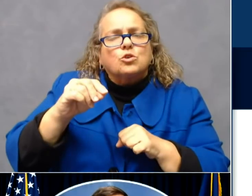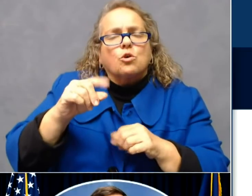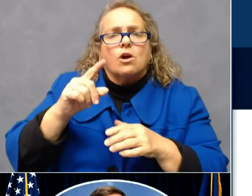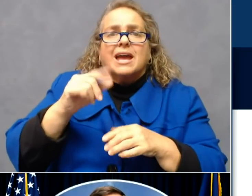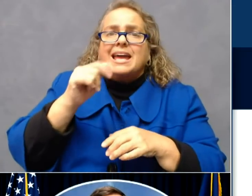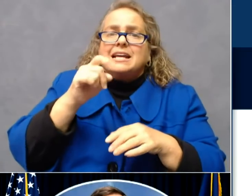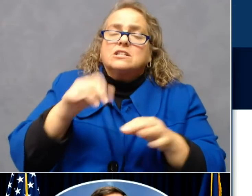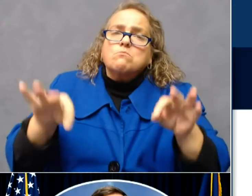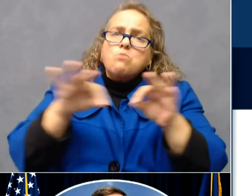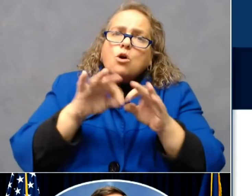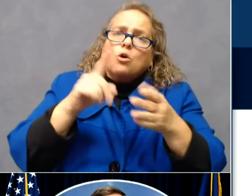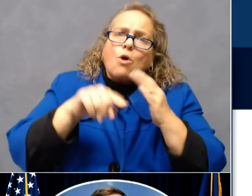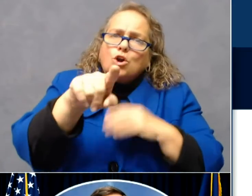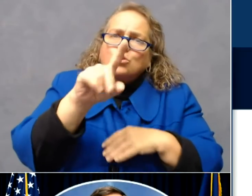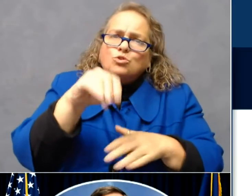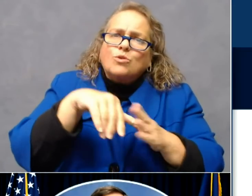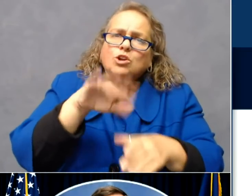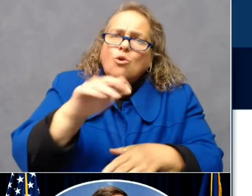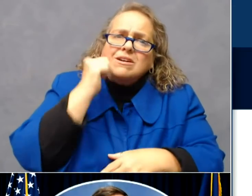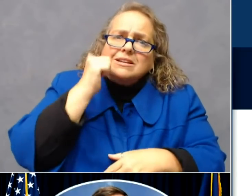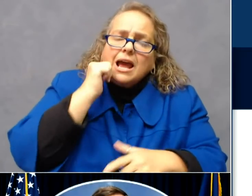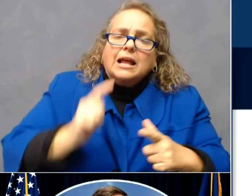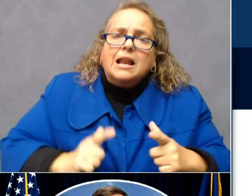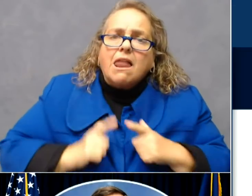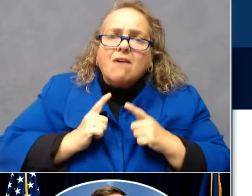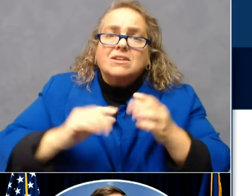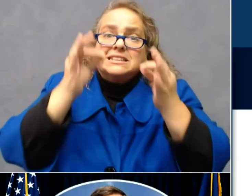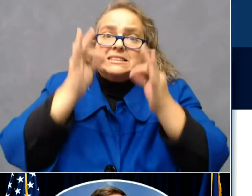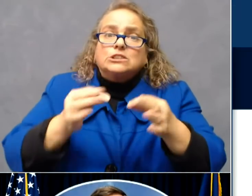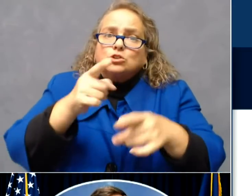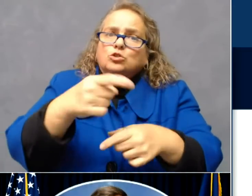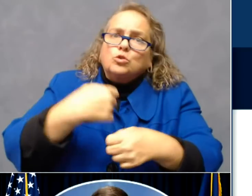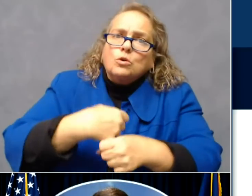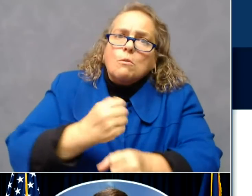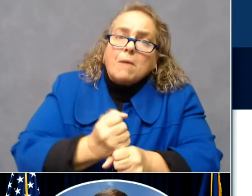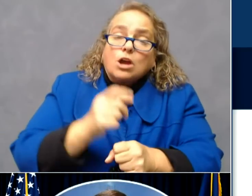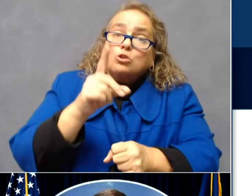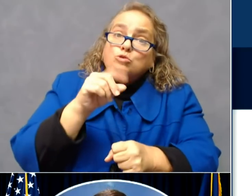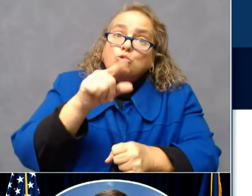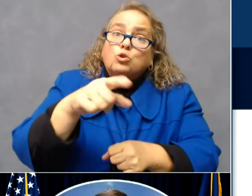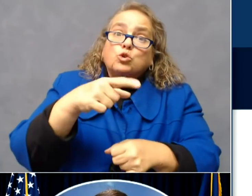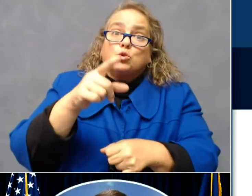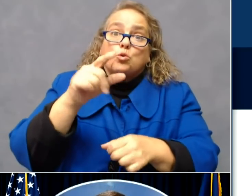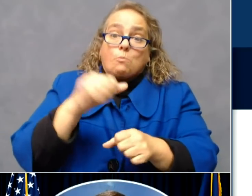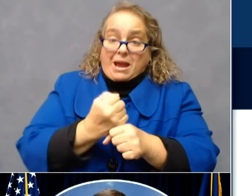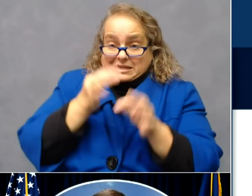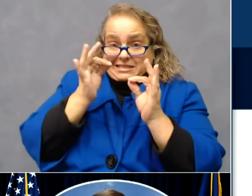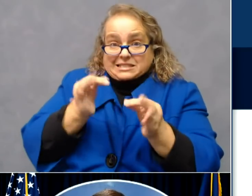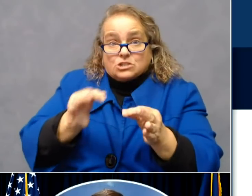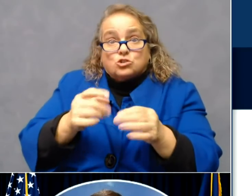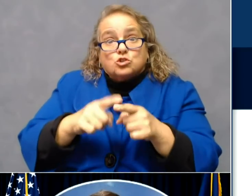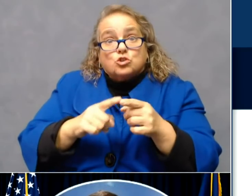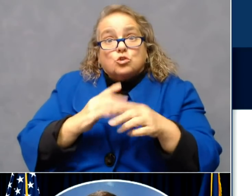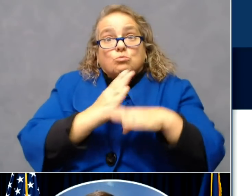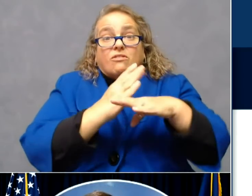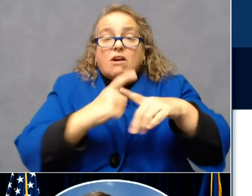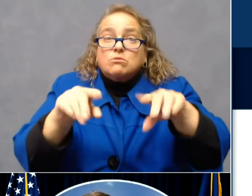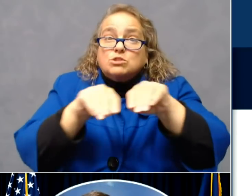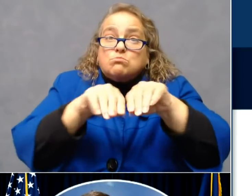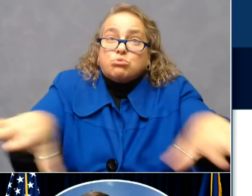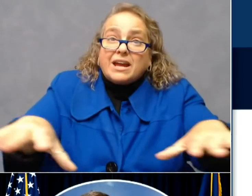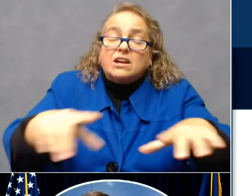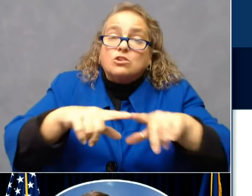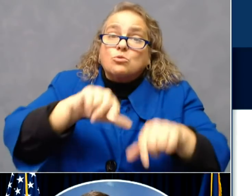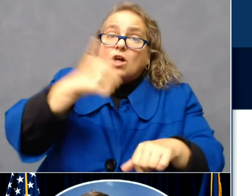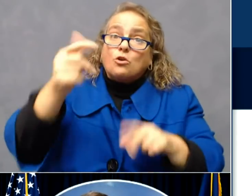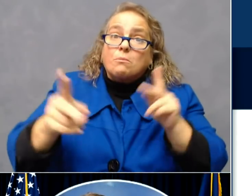we make, and whether or not we do what it takes to prevent it from spreading to those around us.